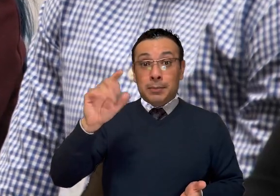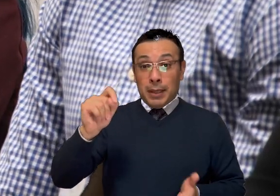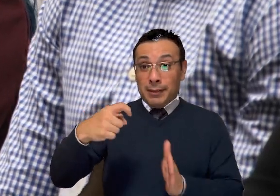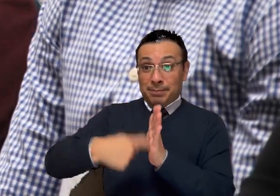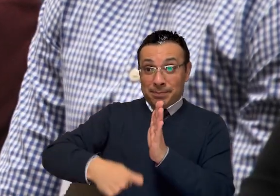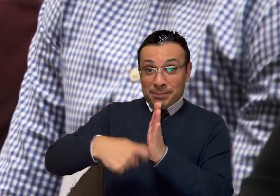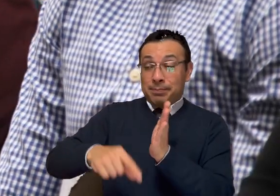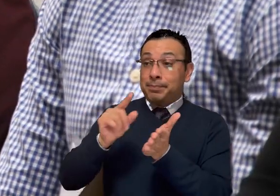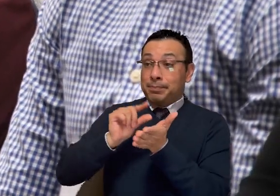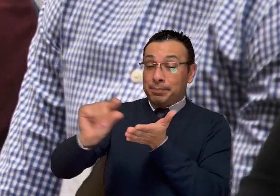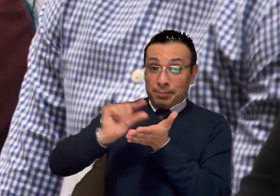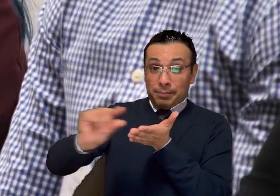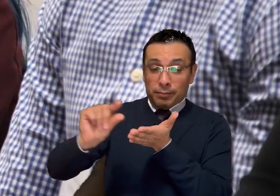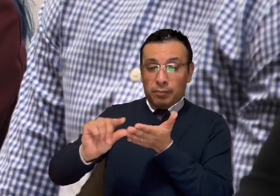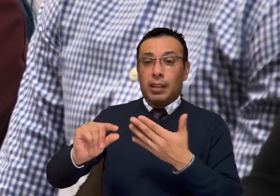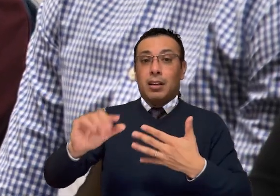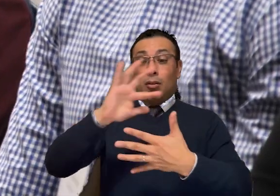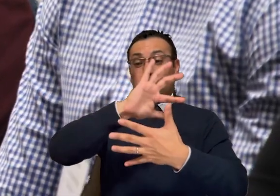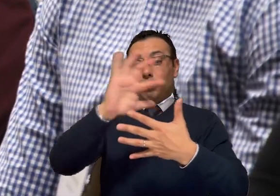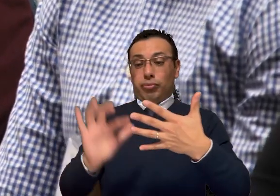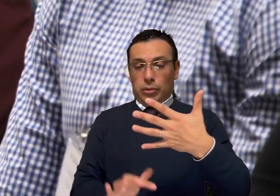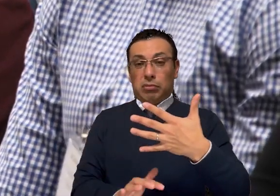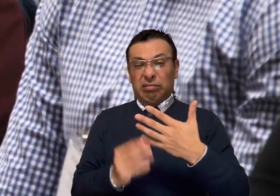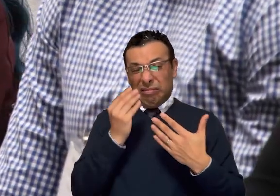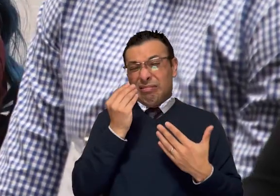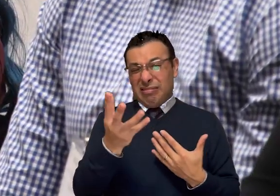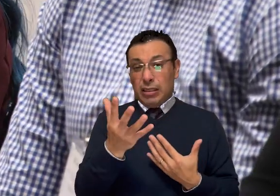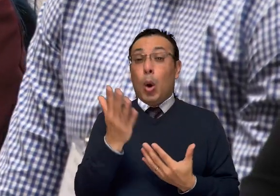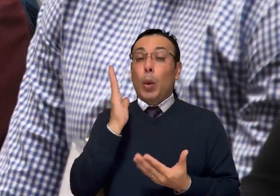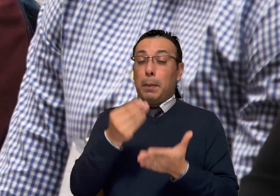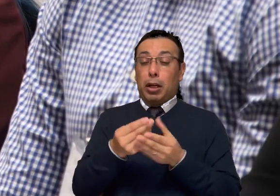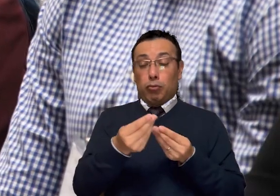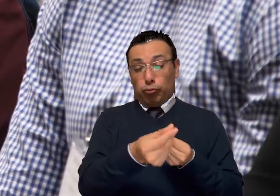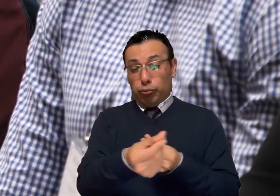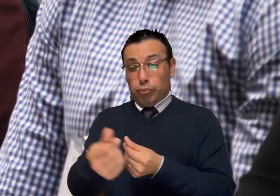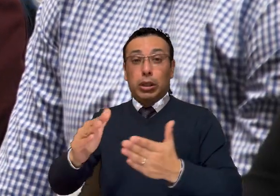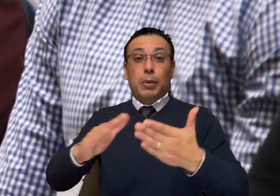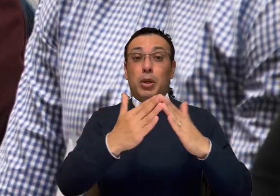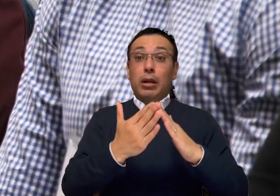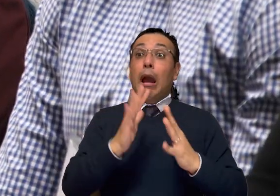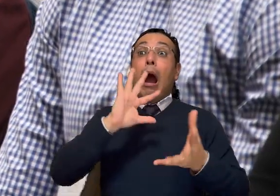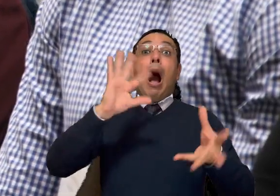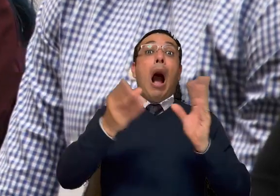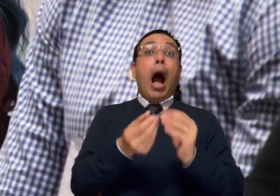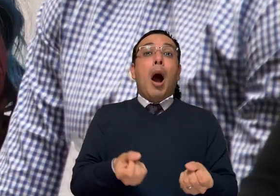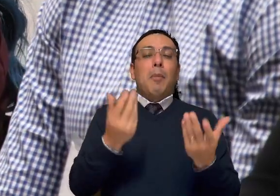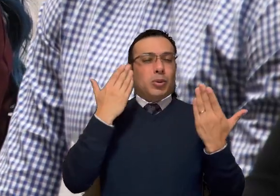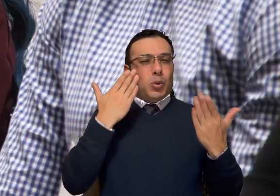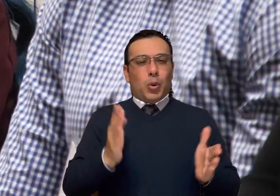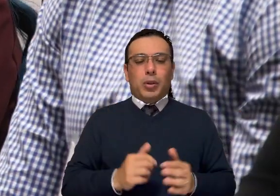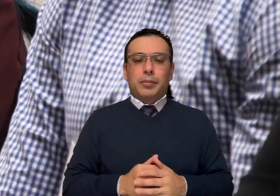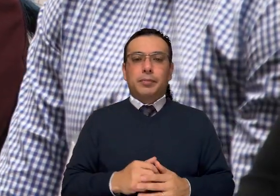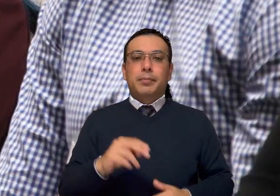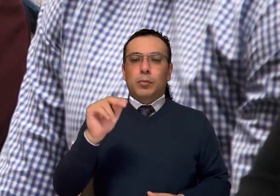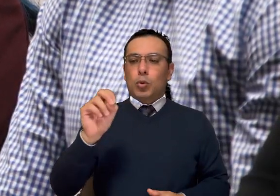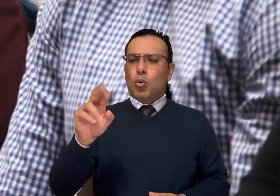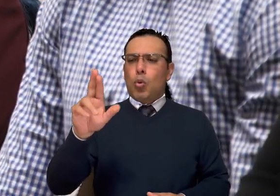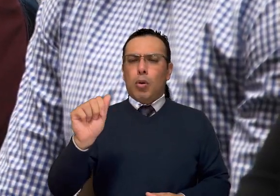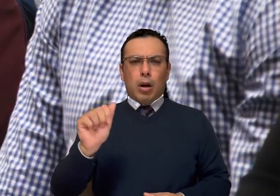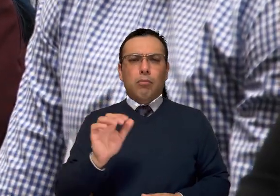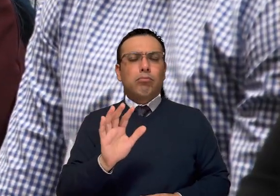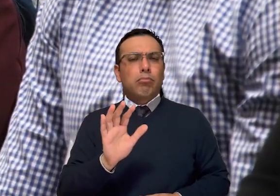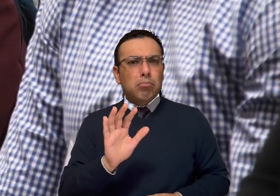like yet. Could I extend that question just a little bit further to ask, when might